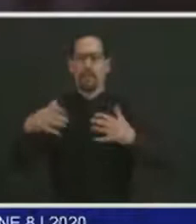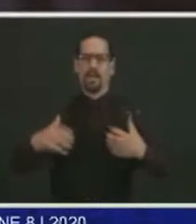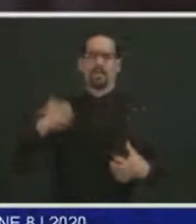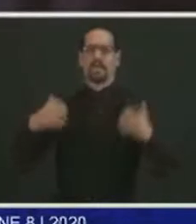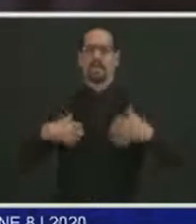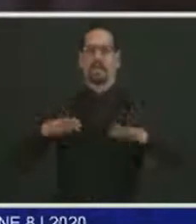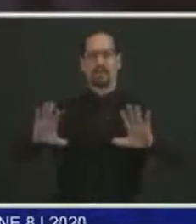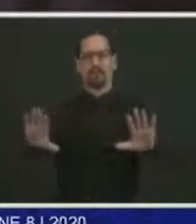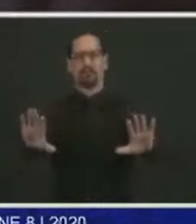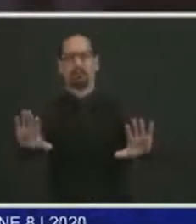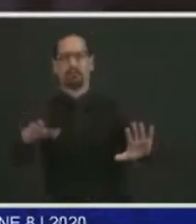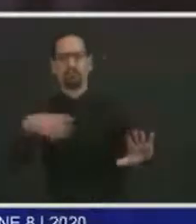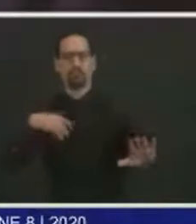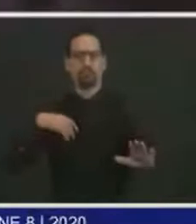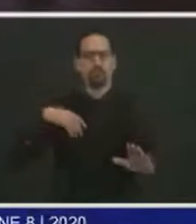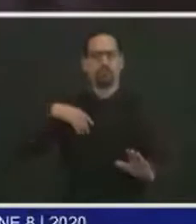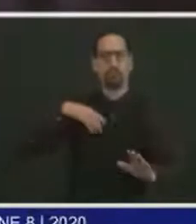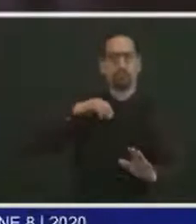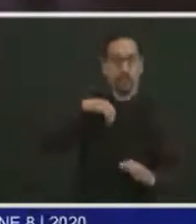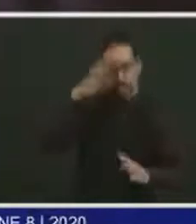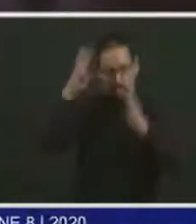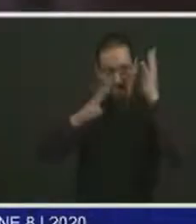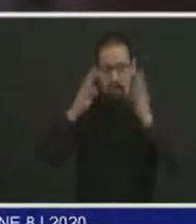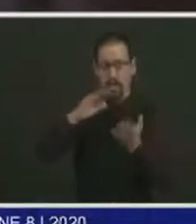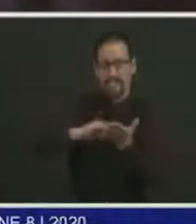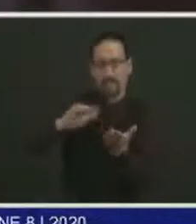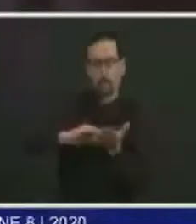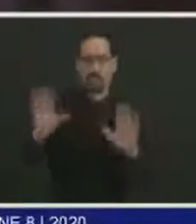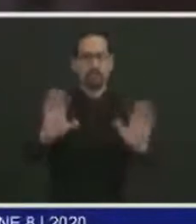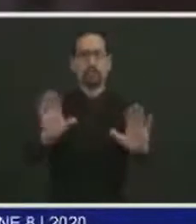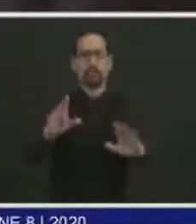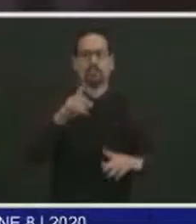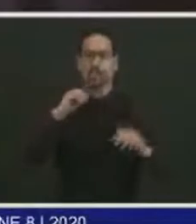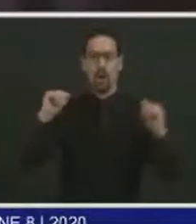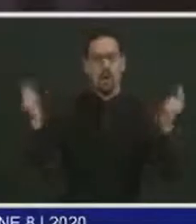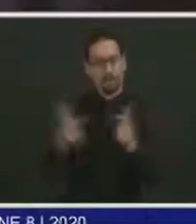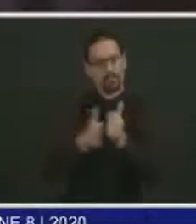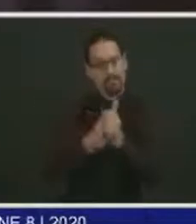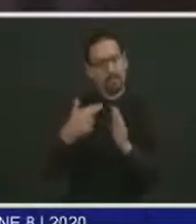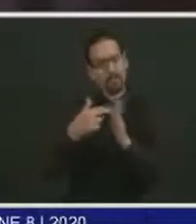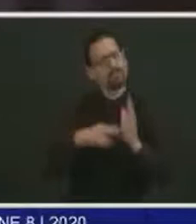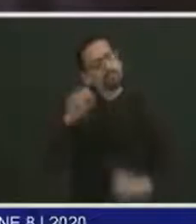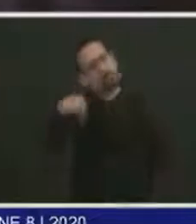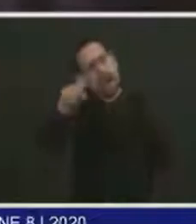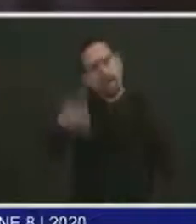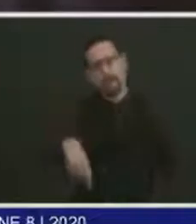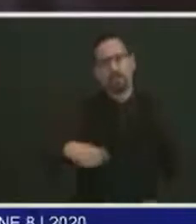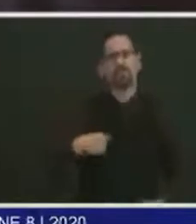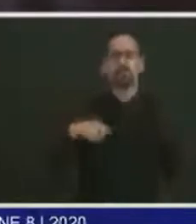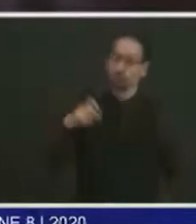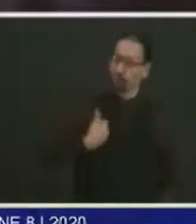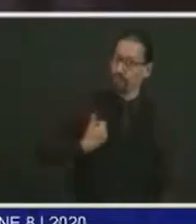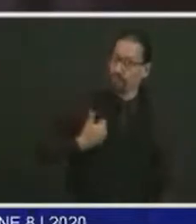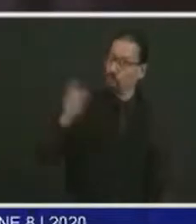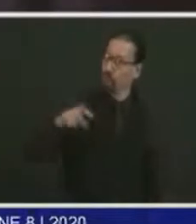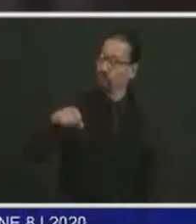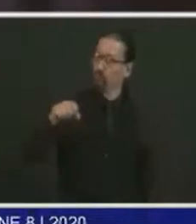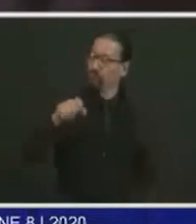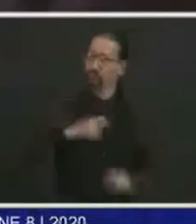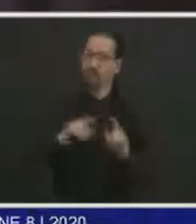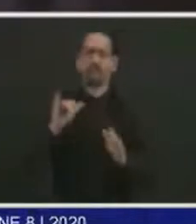sure. We all need to follow the rules, myself included, and I intend to do that. But in that